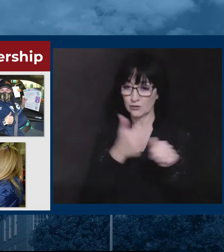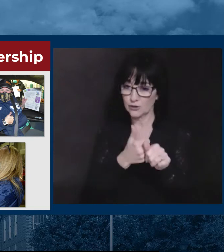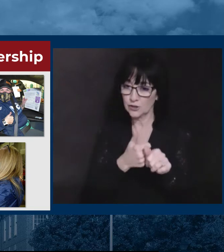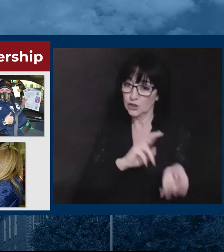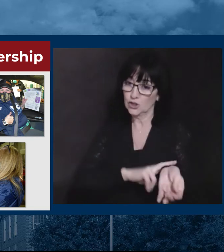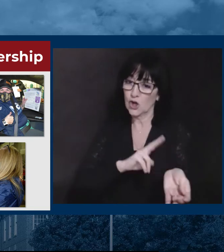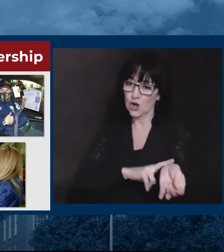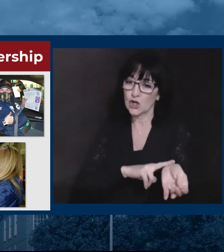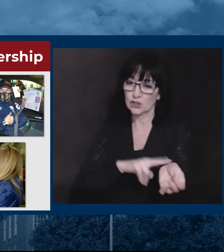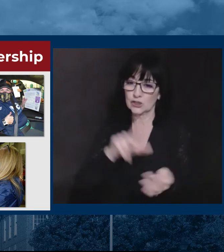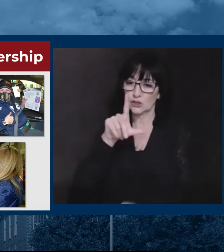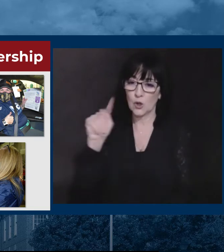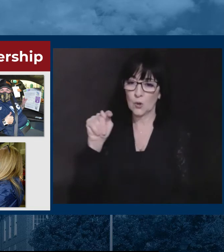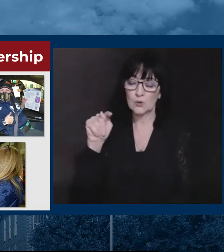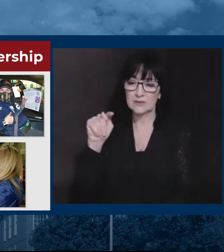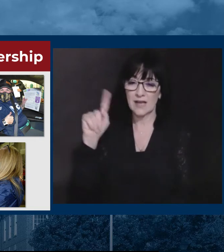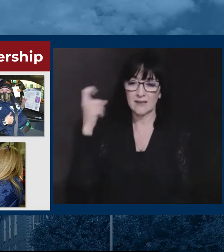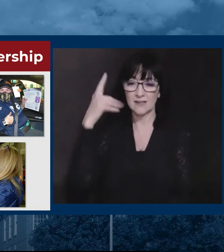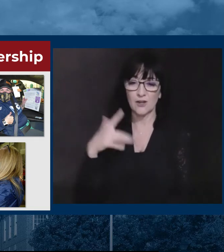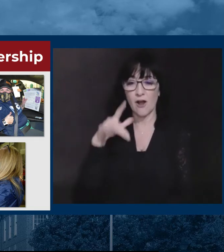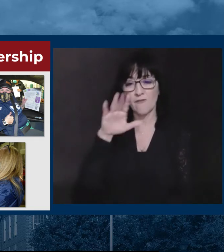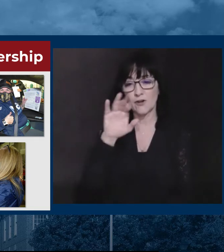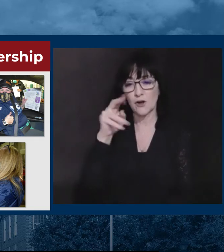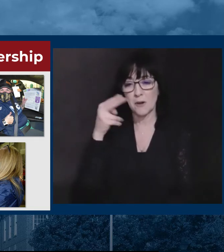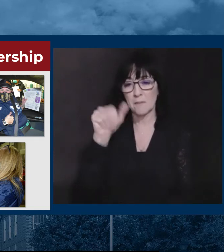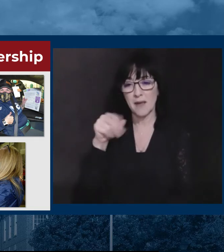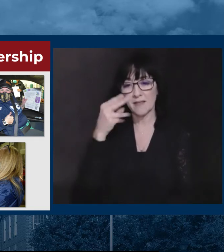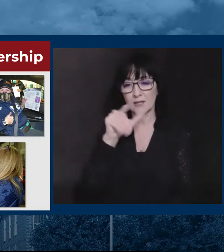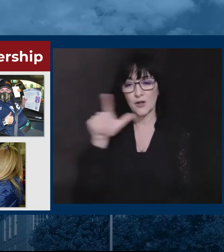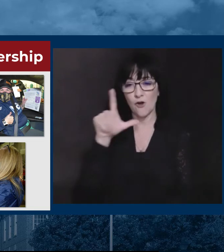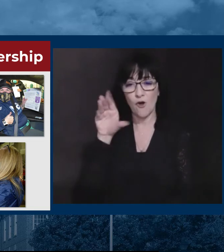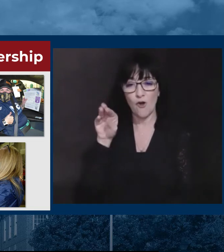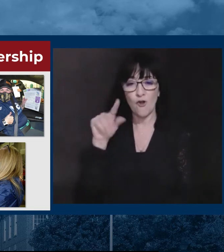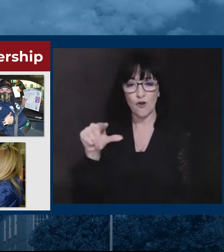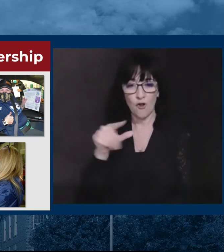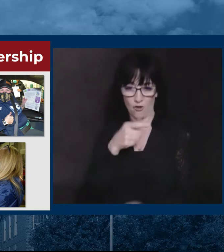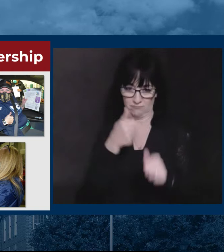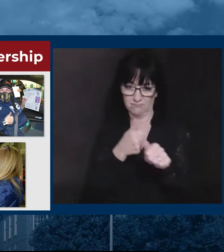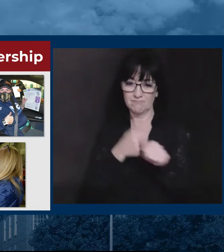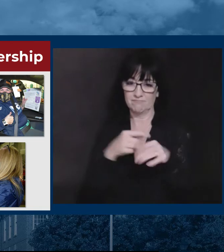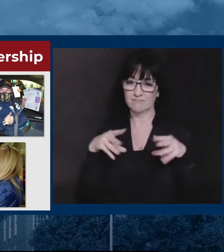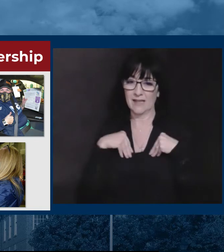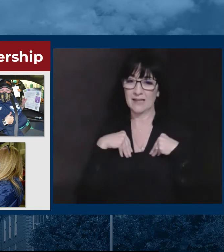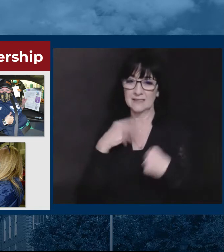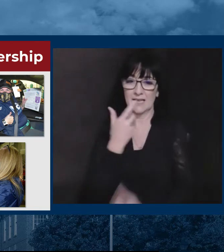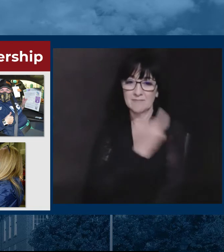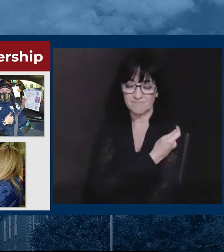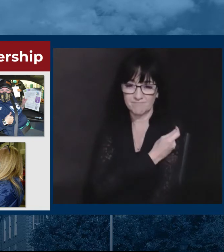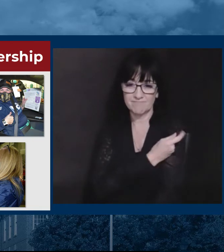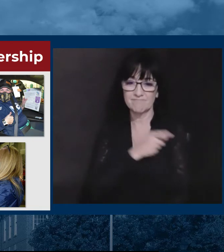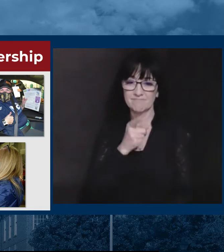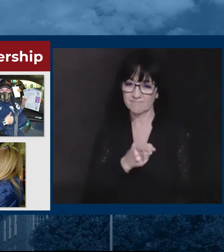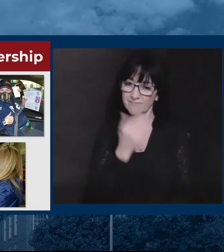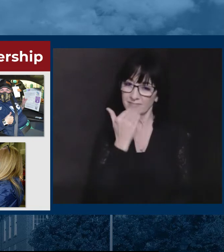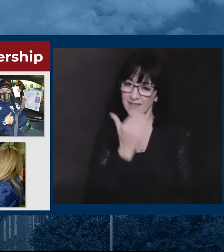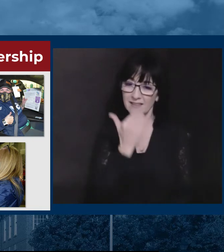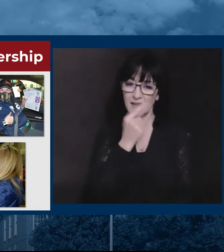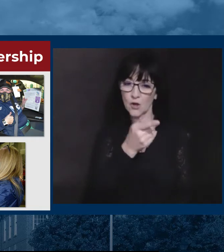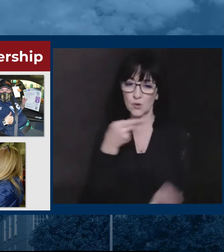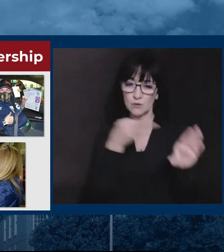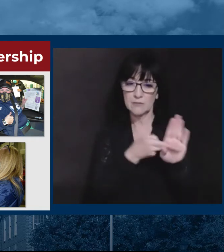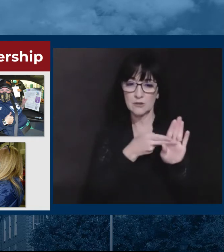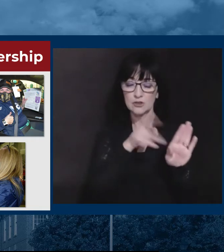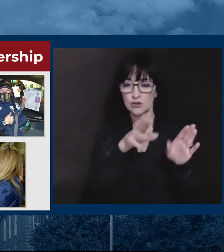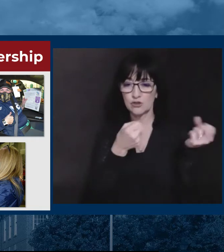had the privilege of getting to do vaccinations with her at that event. We thank you, Lieutenant Governor, for your